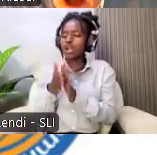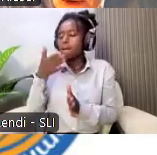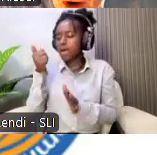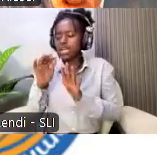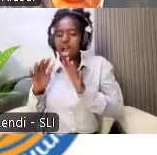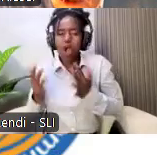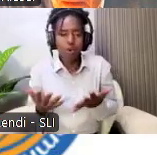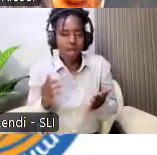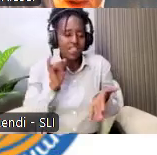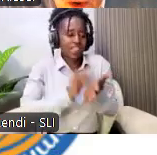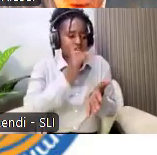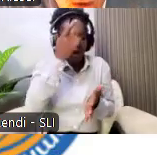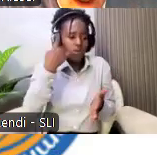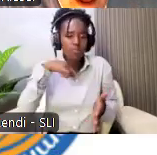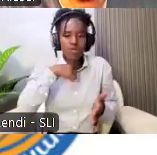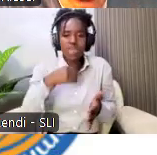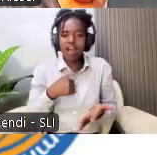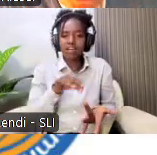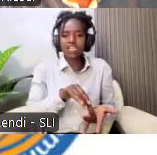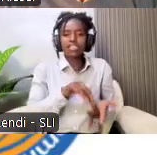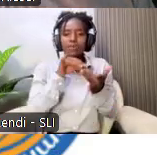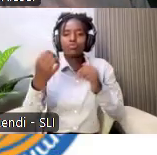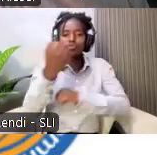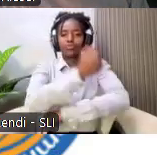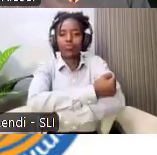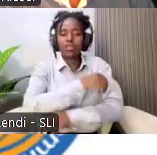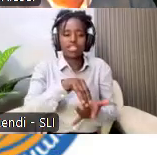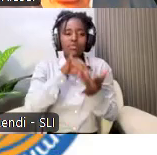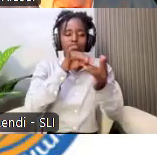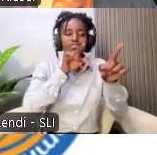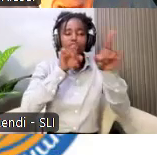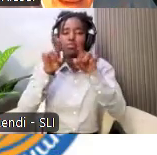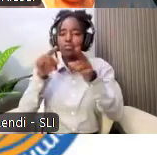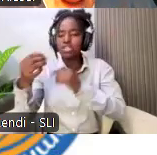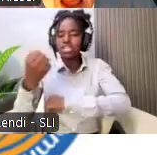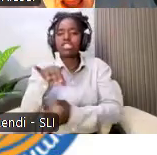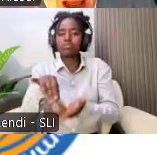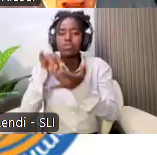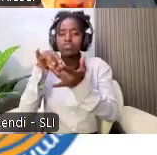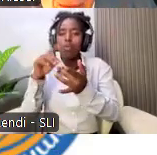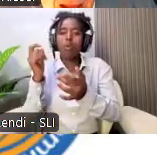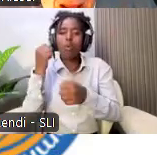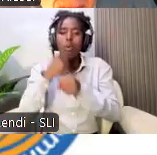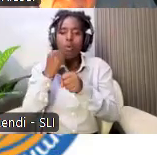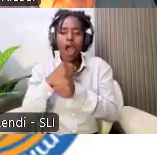like special transport, special schools, special workshops for us to be in if we're lucky.